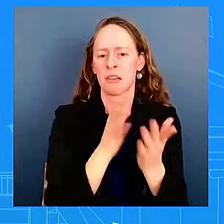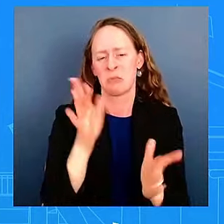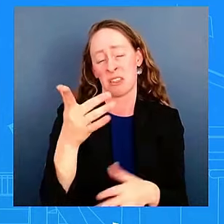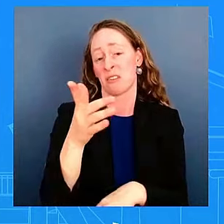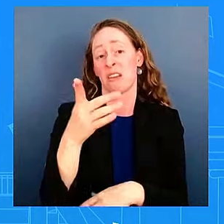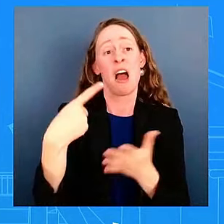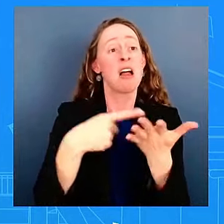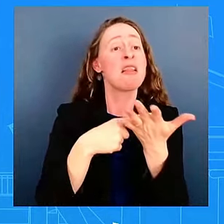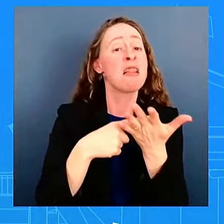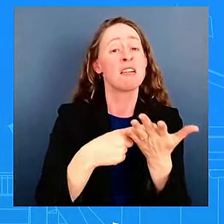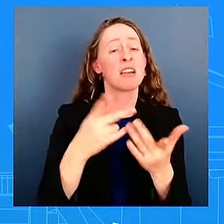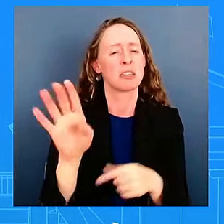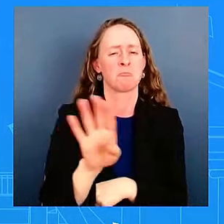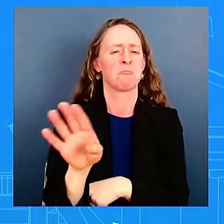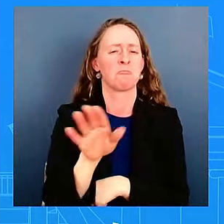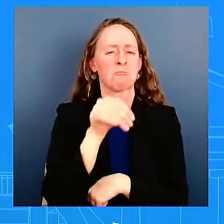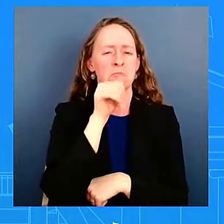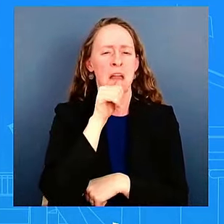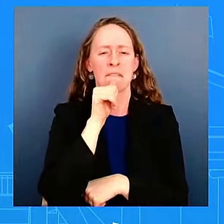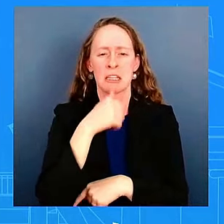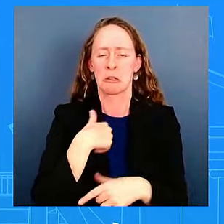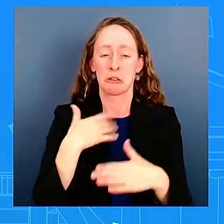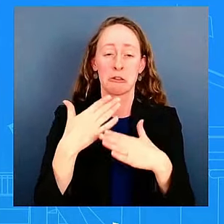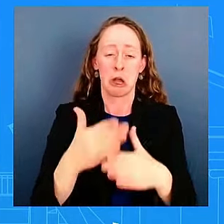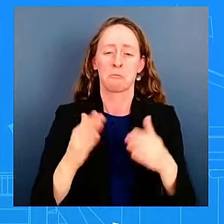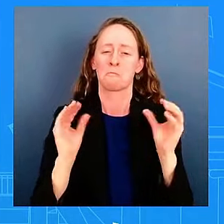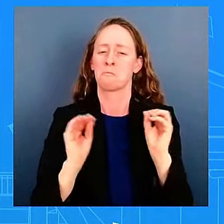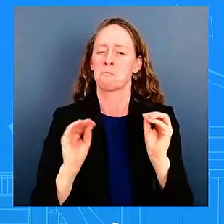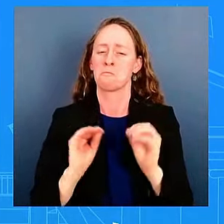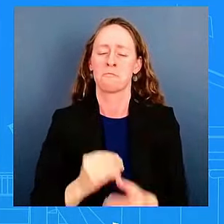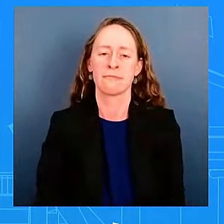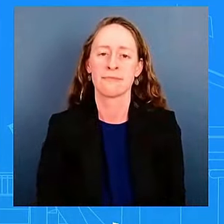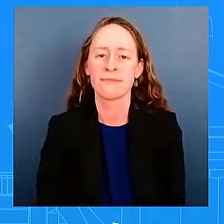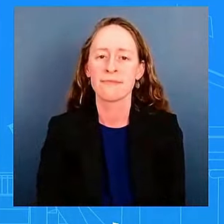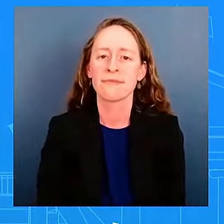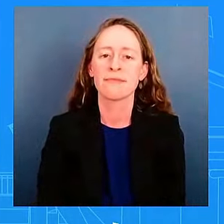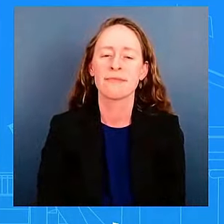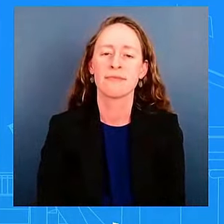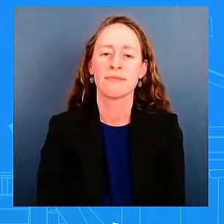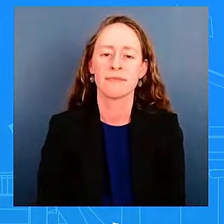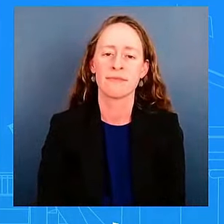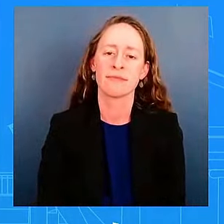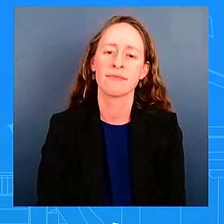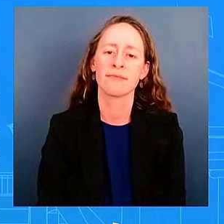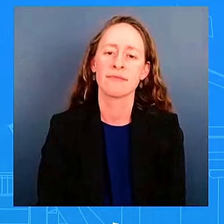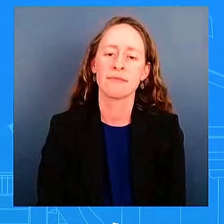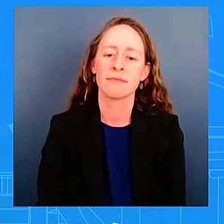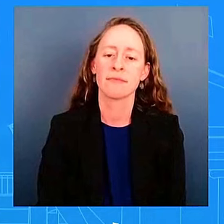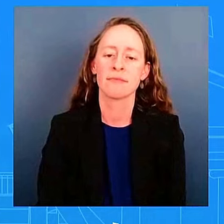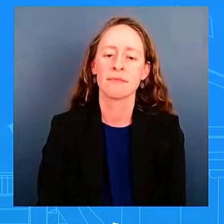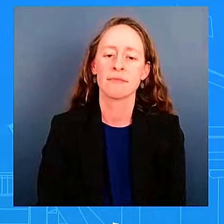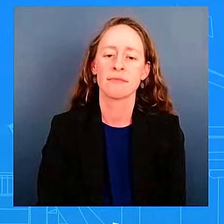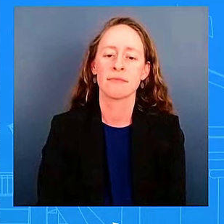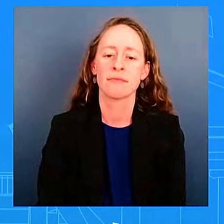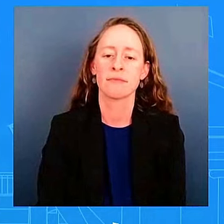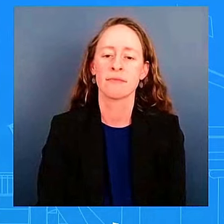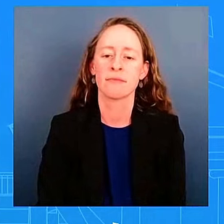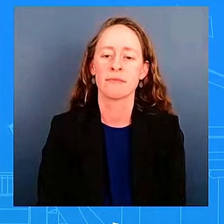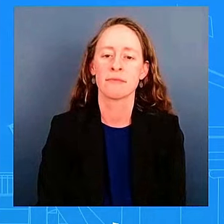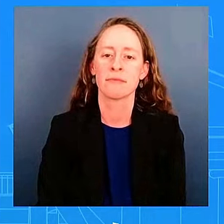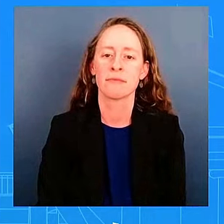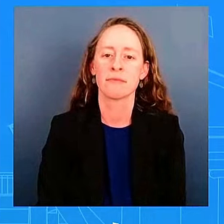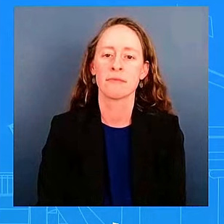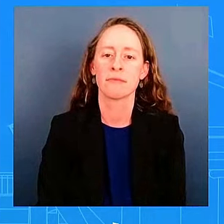all of you what was put out by the campaign. Was it a matter of minutes, this phone call? How long was it? So